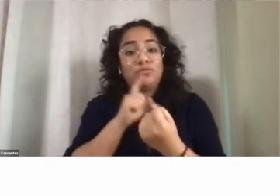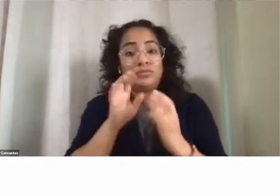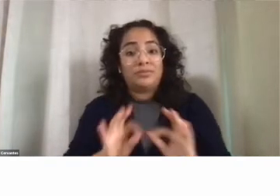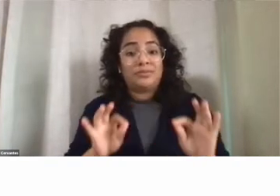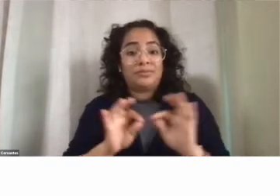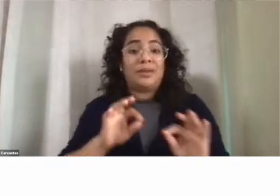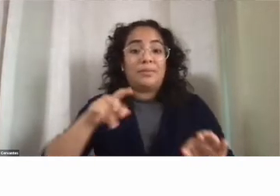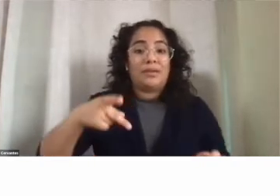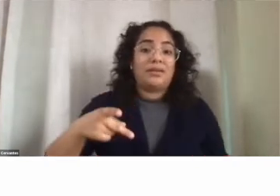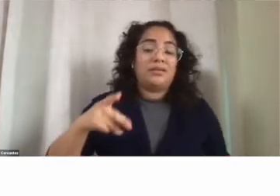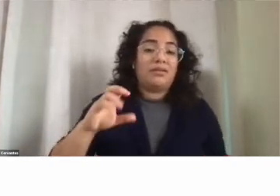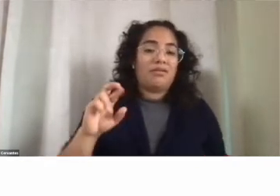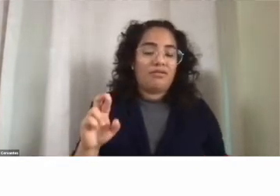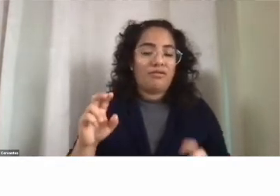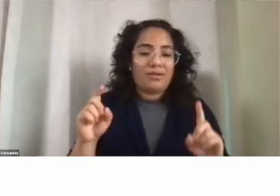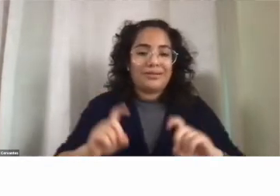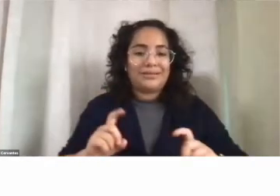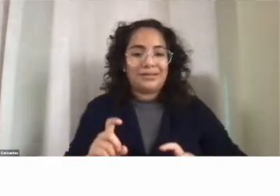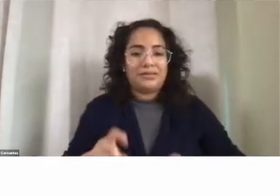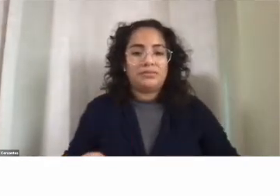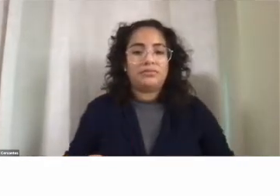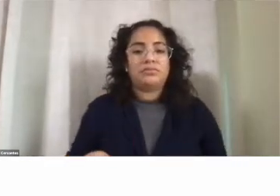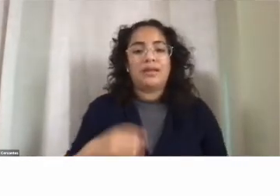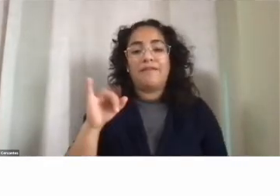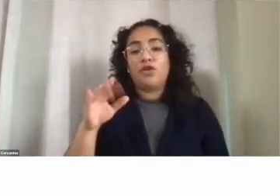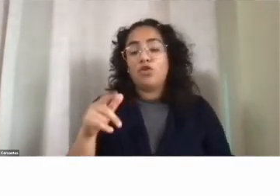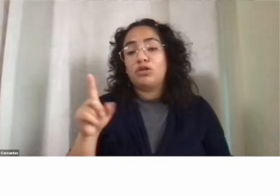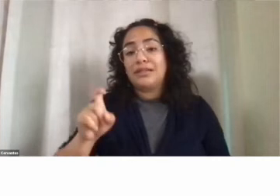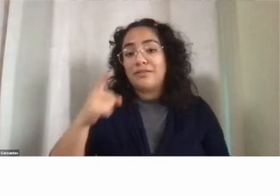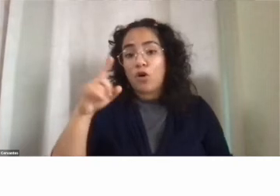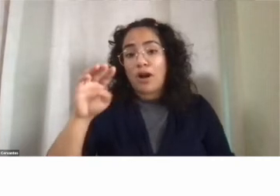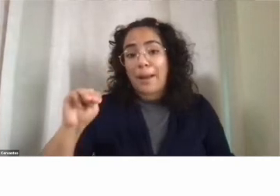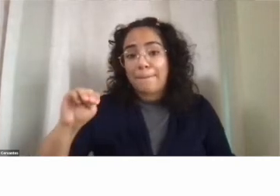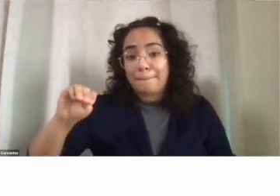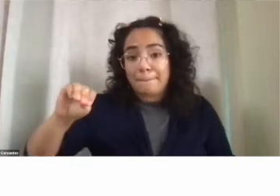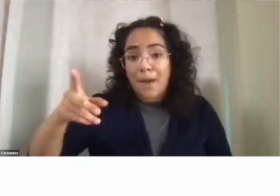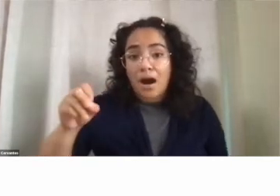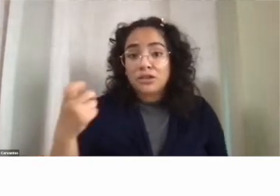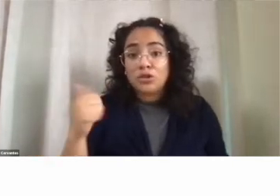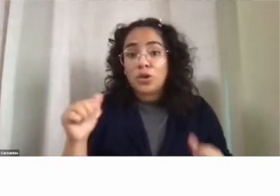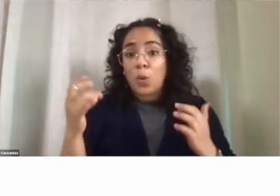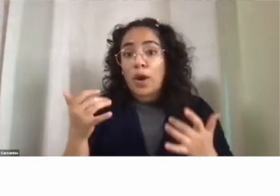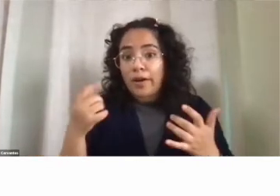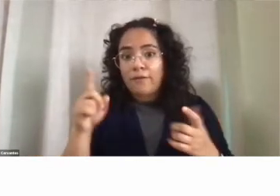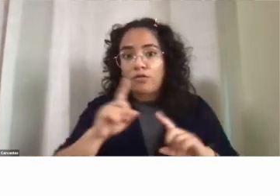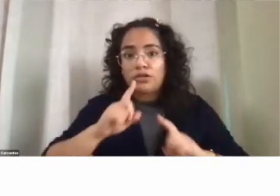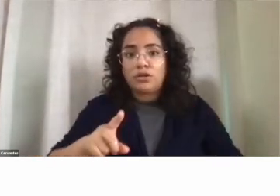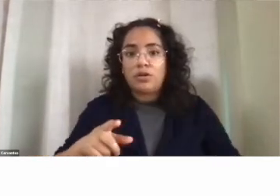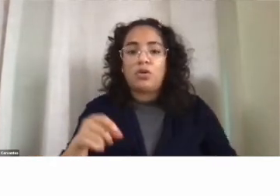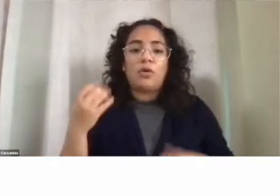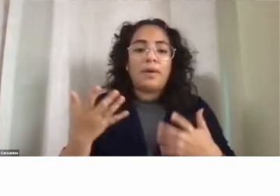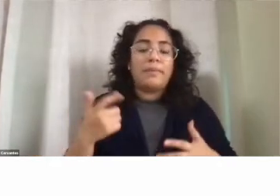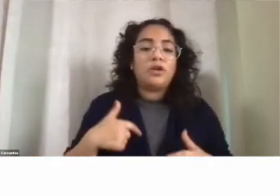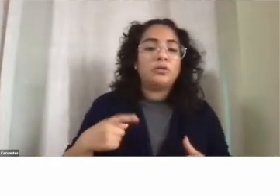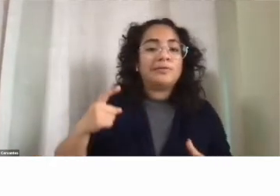PCR test, if you're getting tested for Mpox and you have to wait for results, or if you just have a suspicion that you may